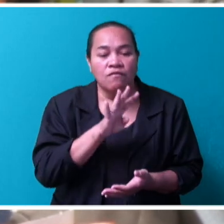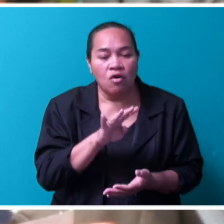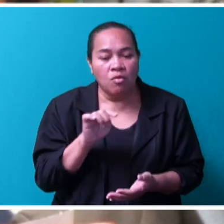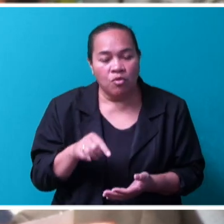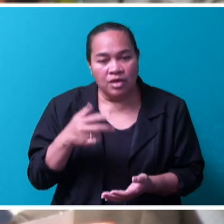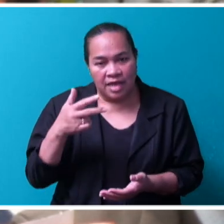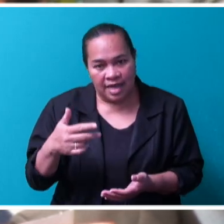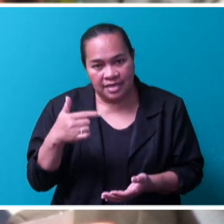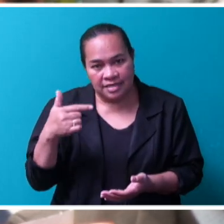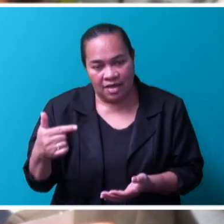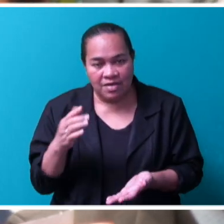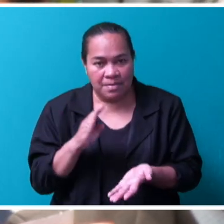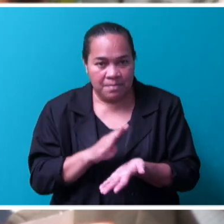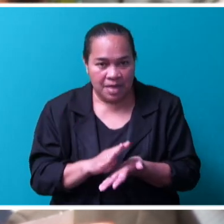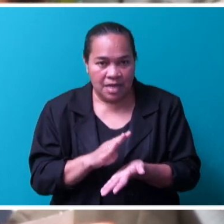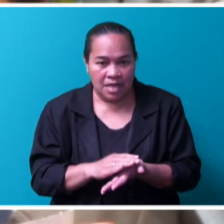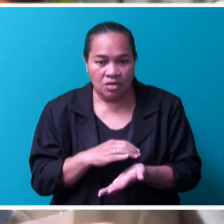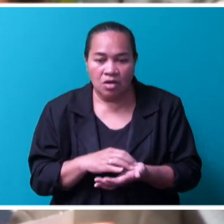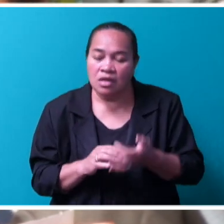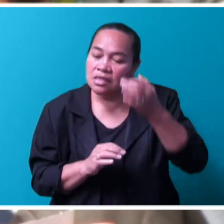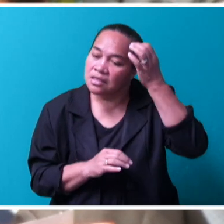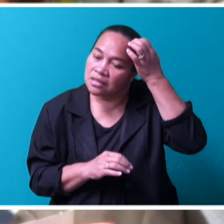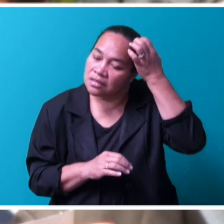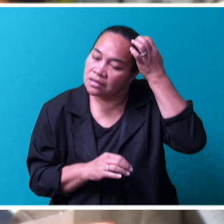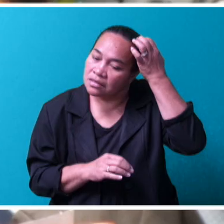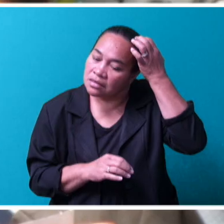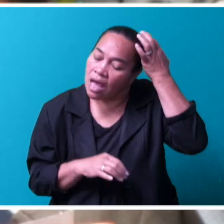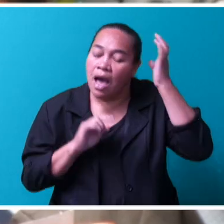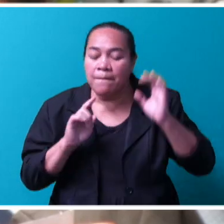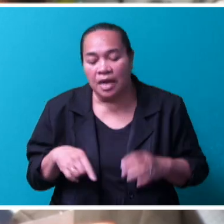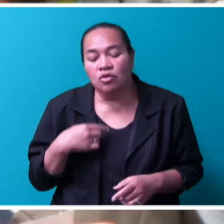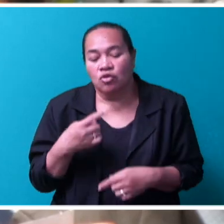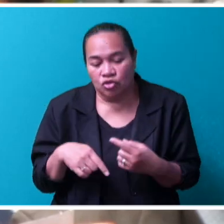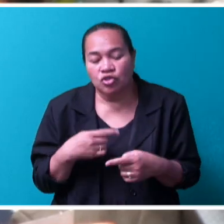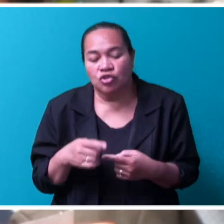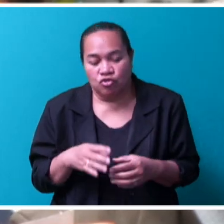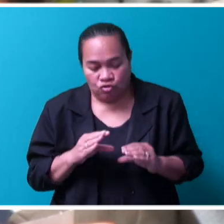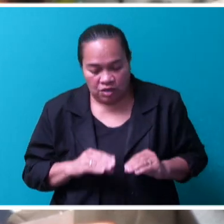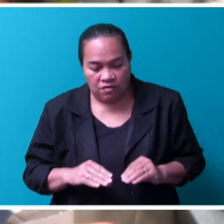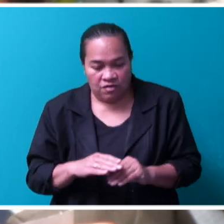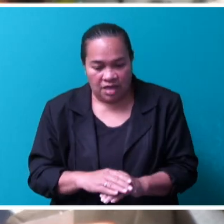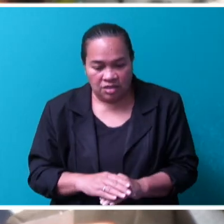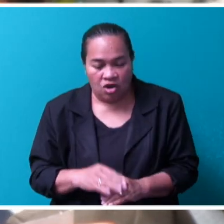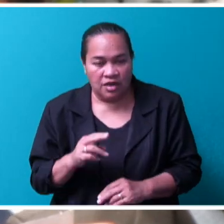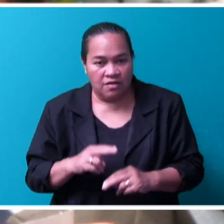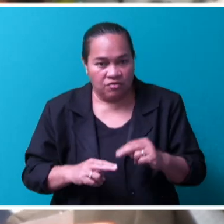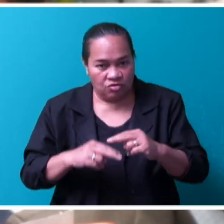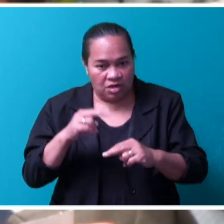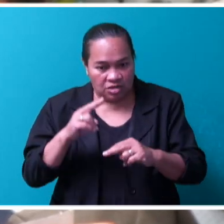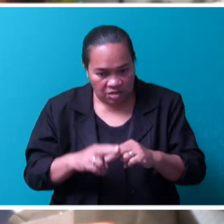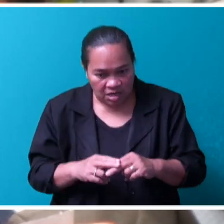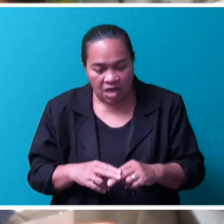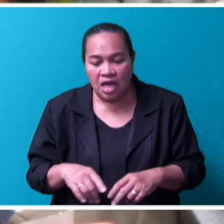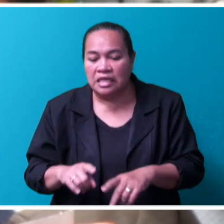$4.87 billion, while continuing to invest in national infrastructure, productive sectors,